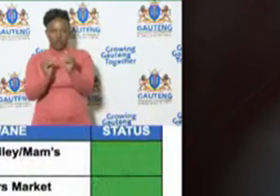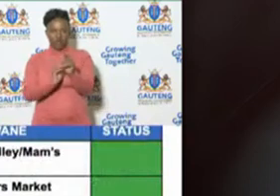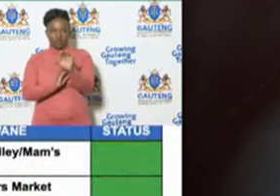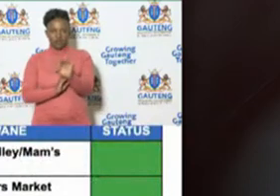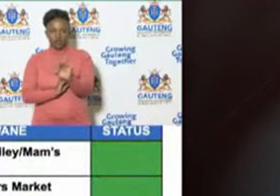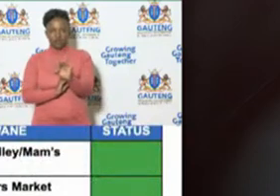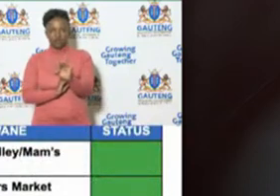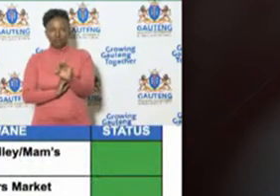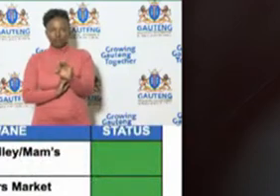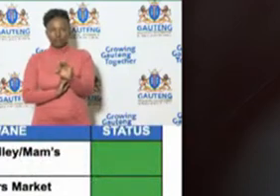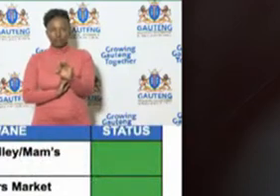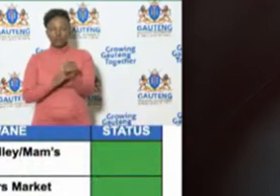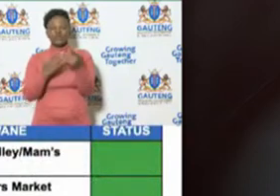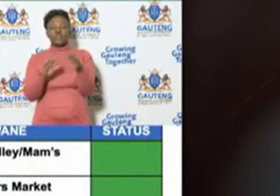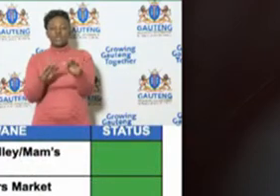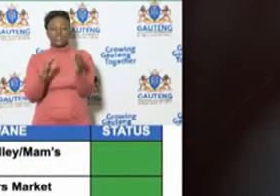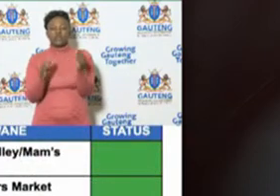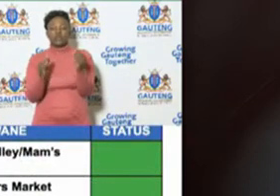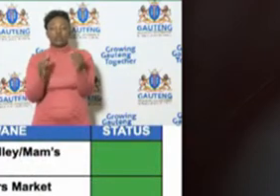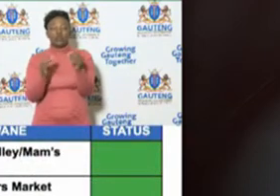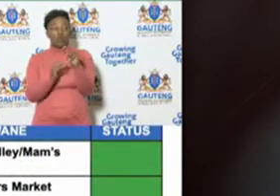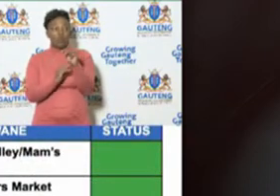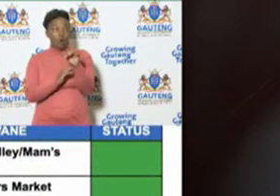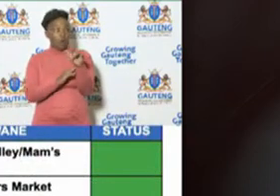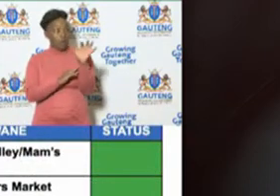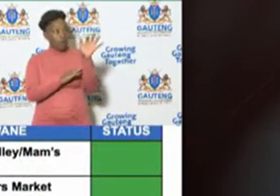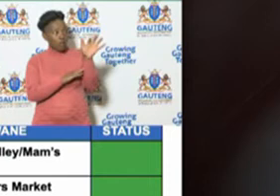We have done grading of malls, as you would see them there,